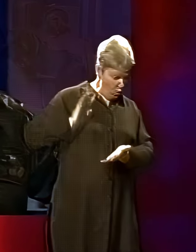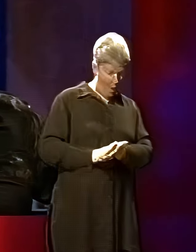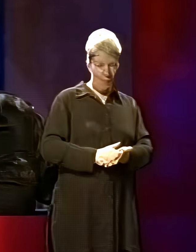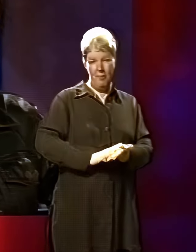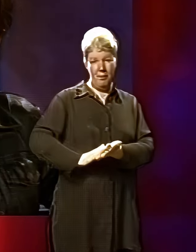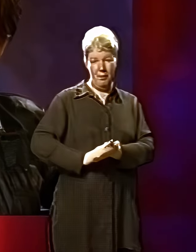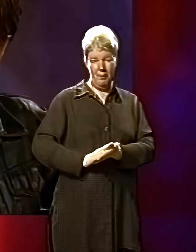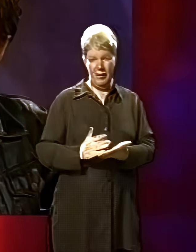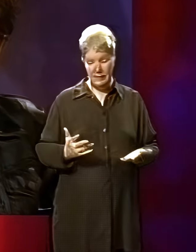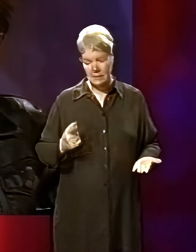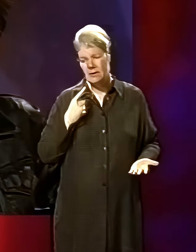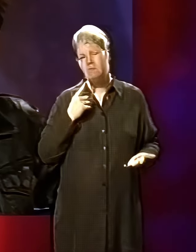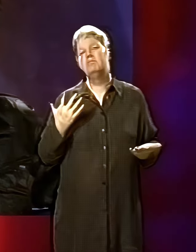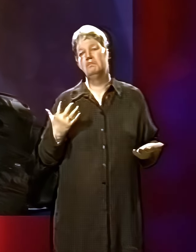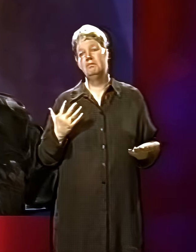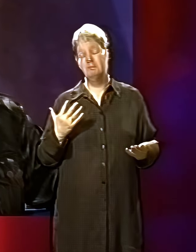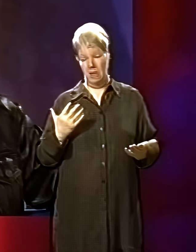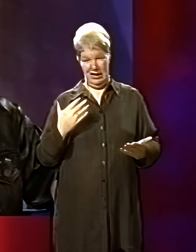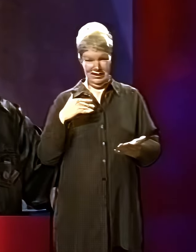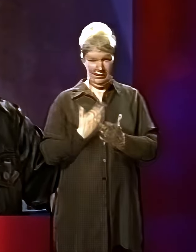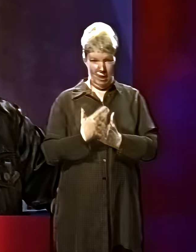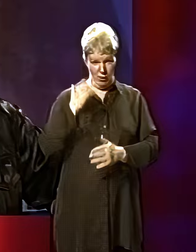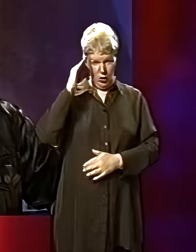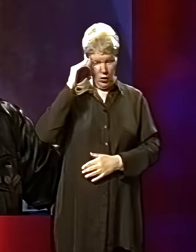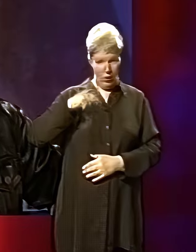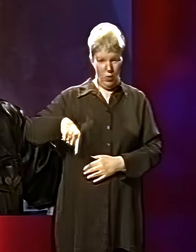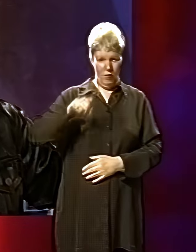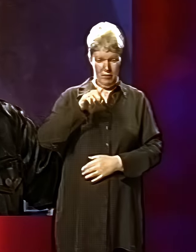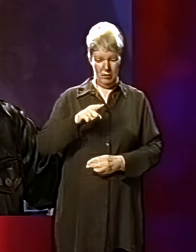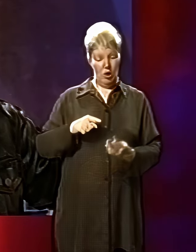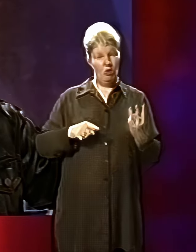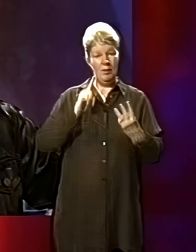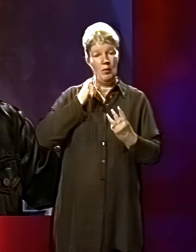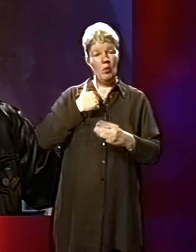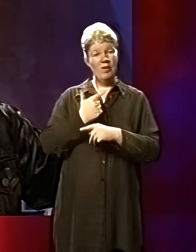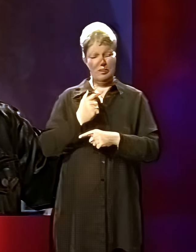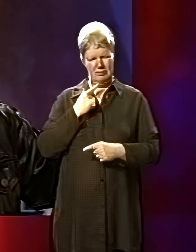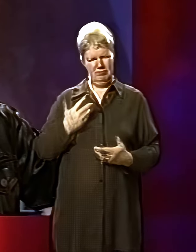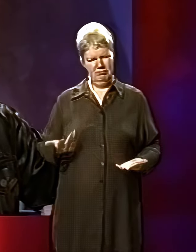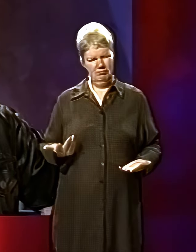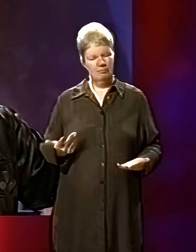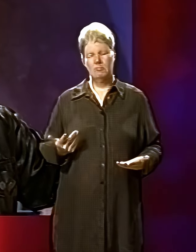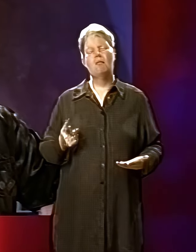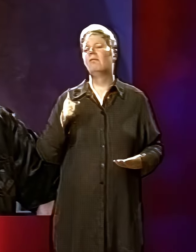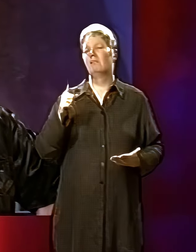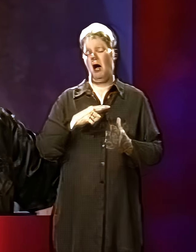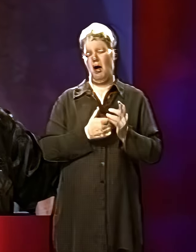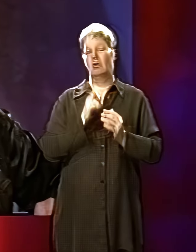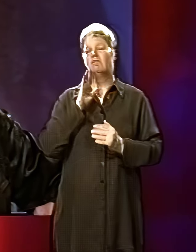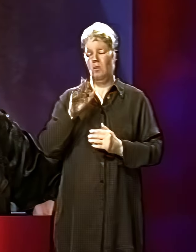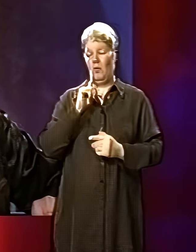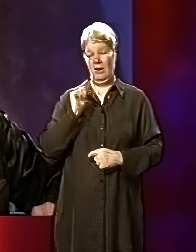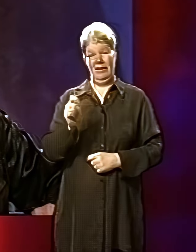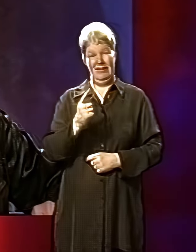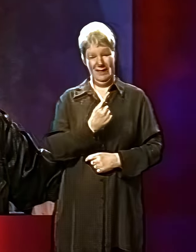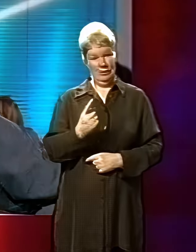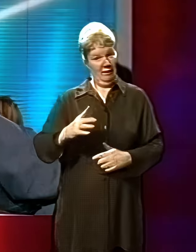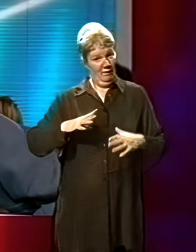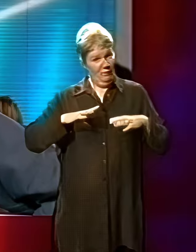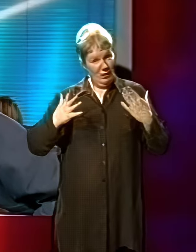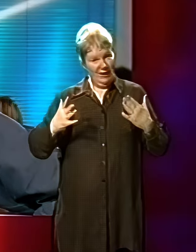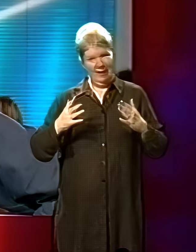out. They say demand went berserk, but the trio in our film needn't, because Argos are sending each a free digital